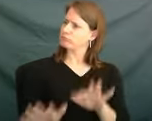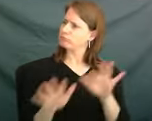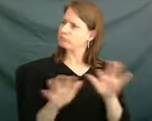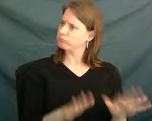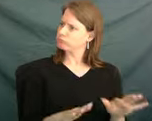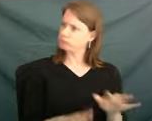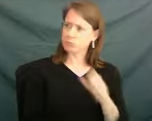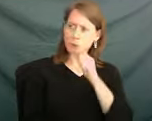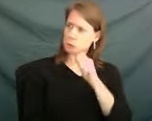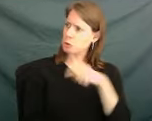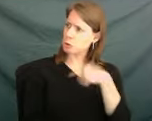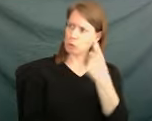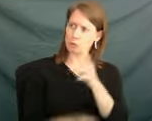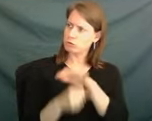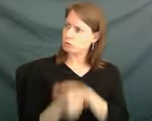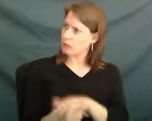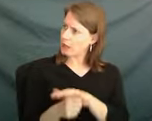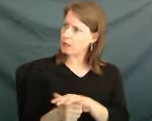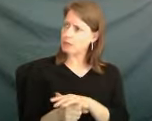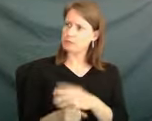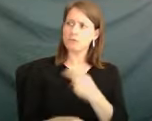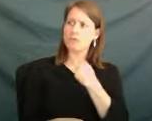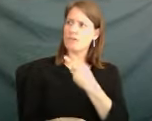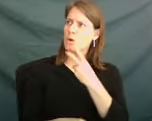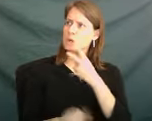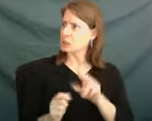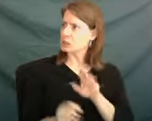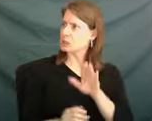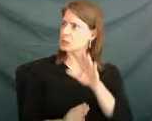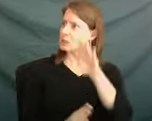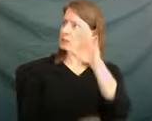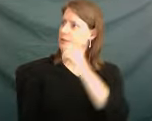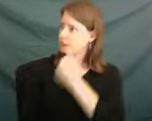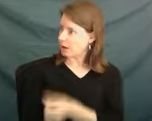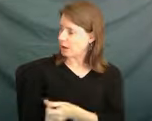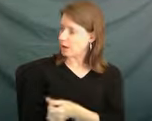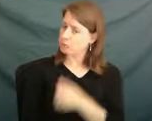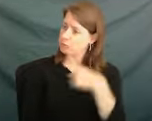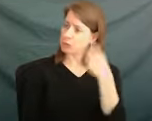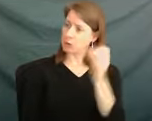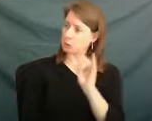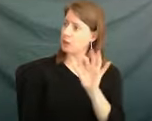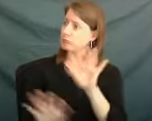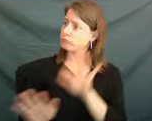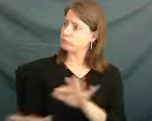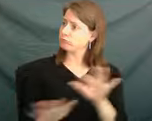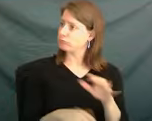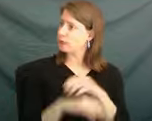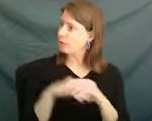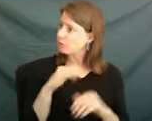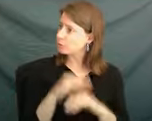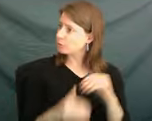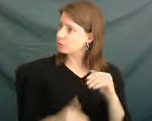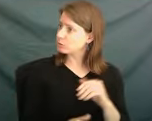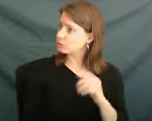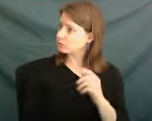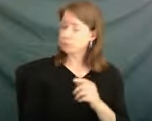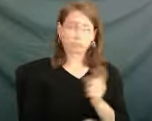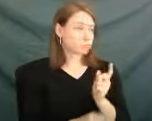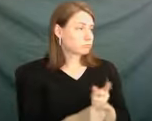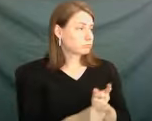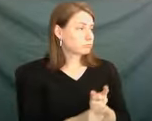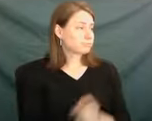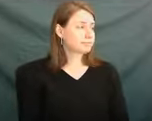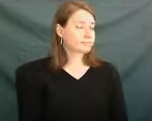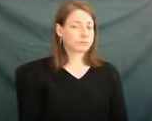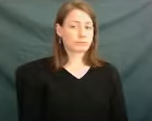you're really comfortable in the room. That's right, isn't it? Mm. Yeah. If I see anybody who's wasting a lot of time doing drawings of their names or tags or